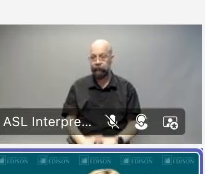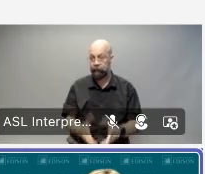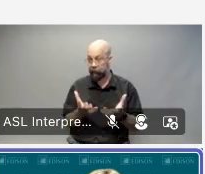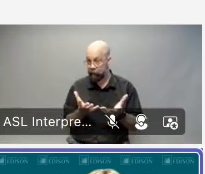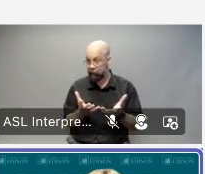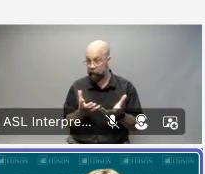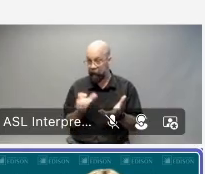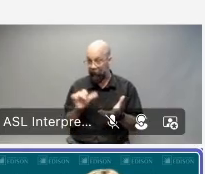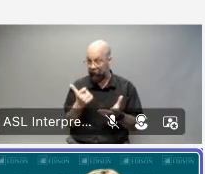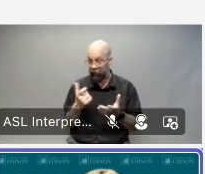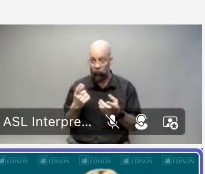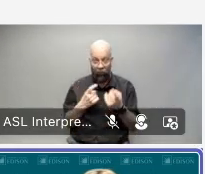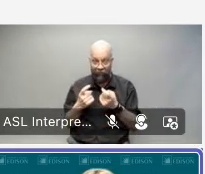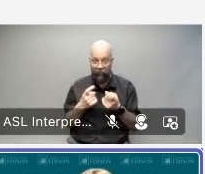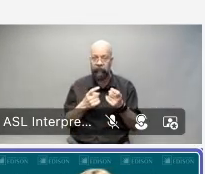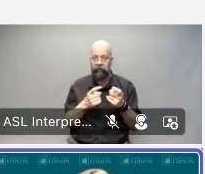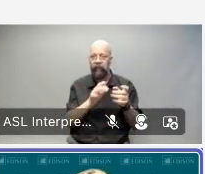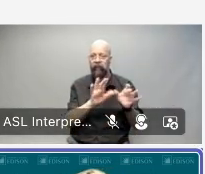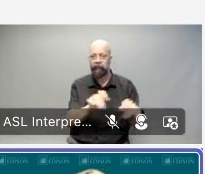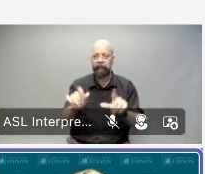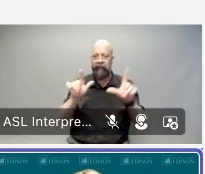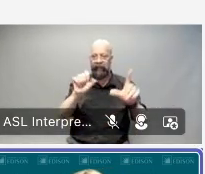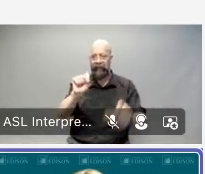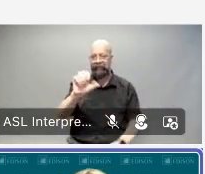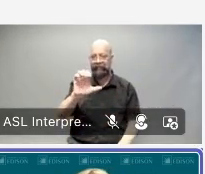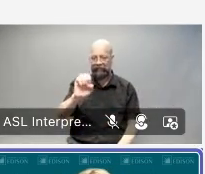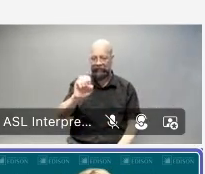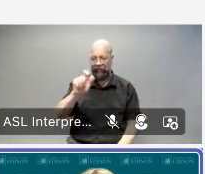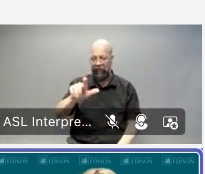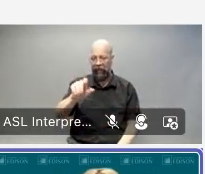RTRP, you can go to the website